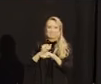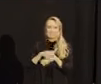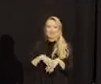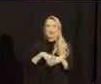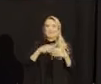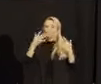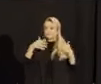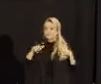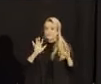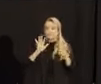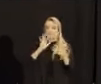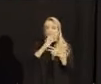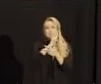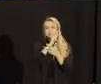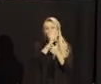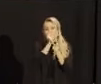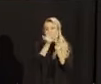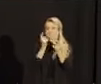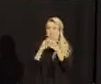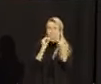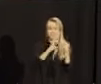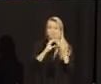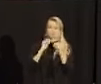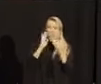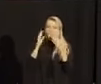answers. And then